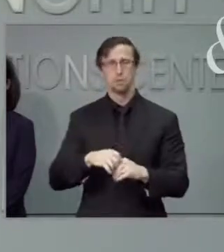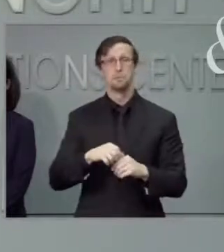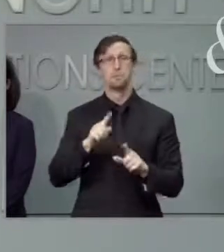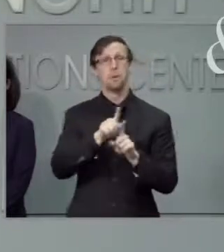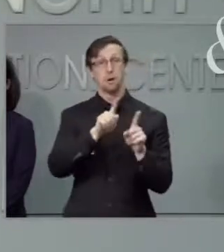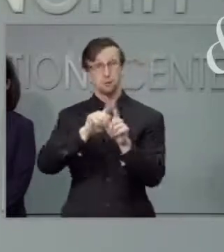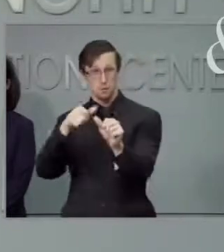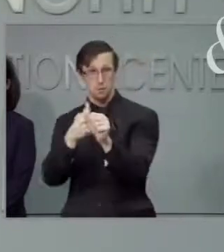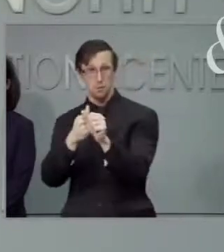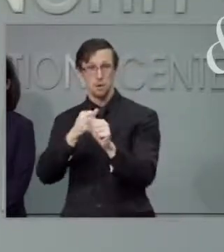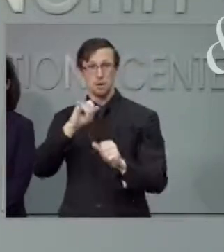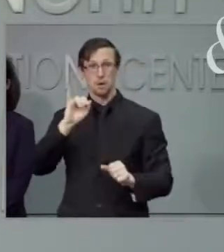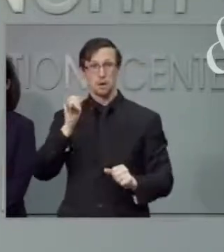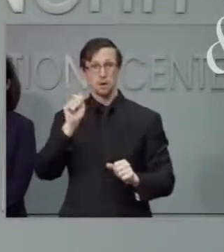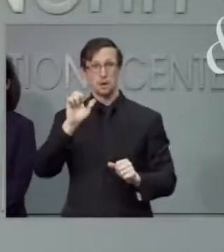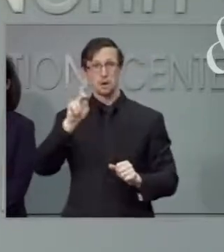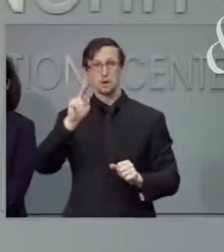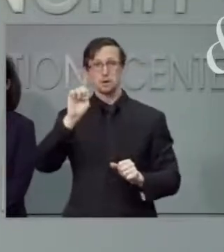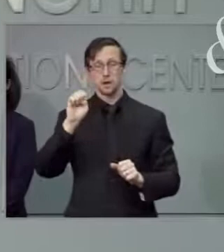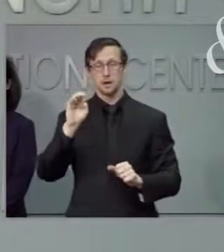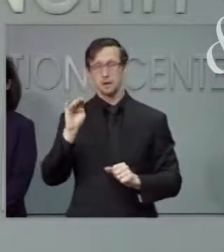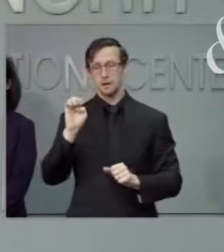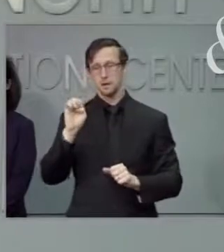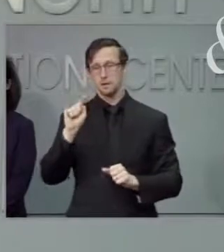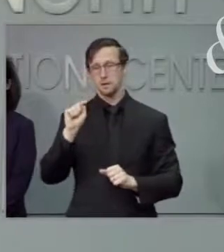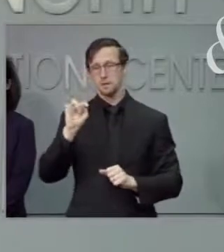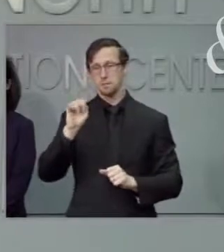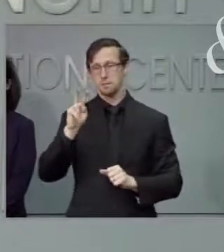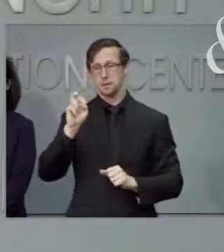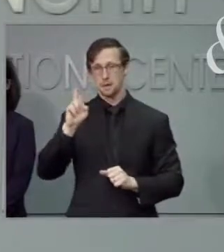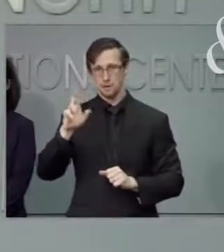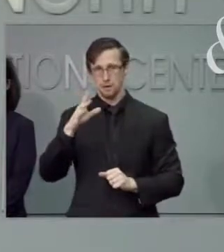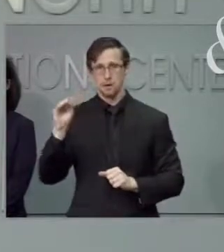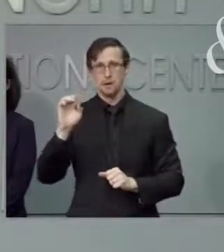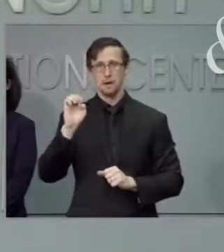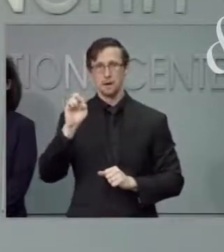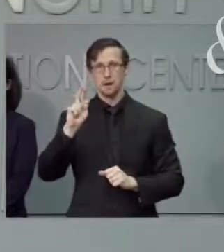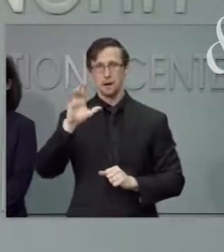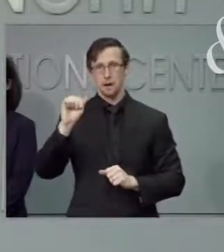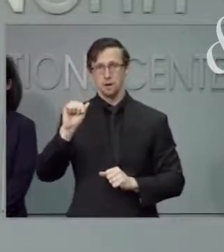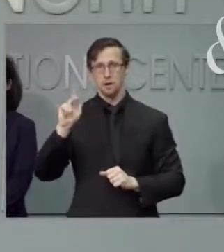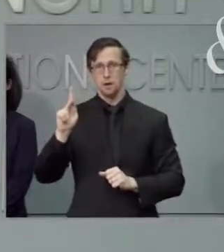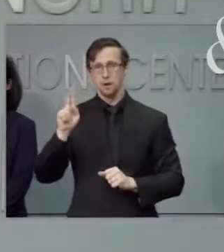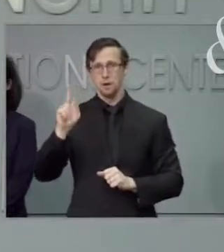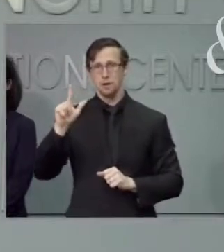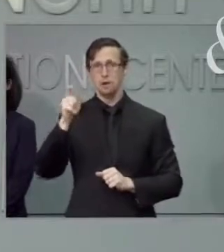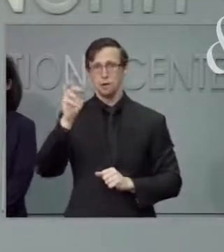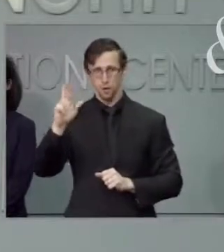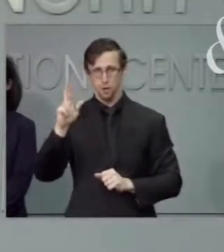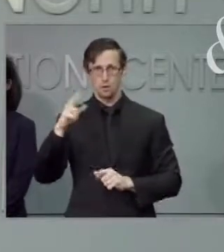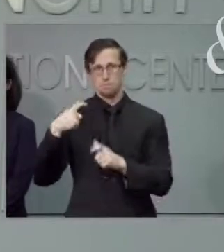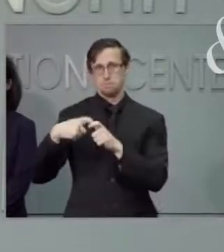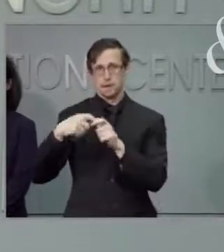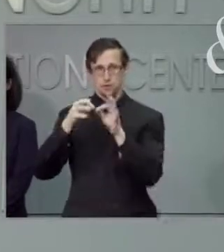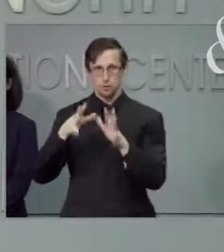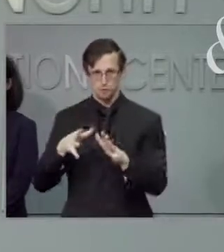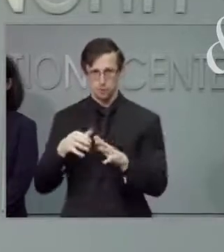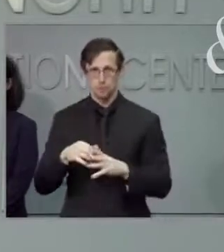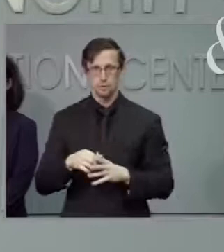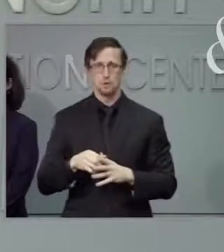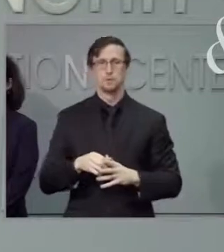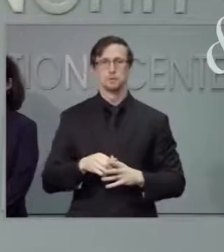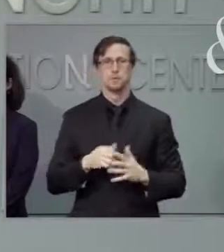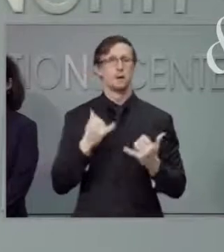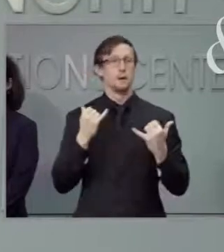Mativier and Erica Kugler are our Spanish language interpreters. We'll now take questions from the